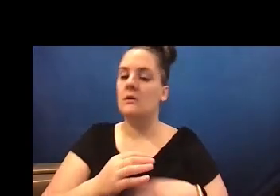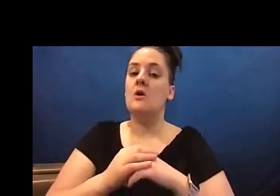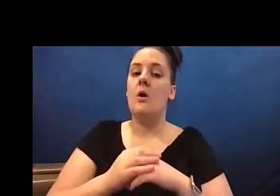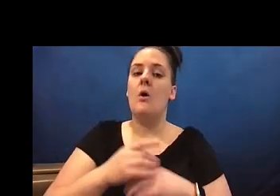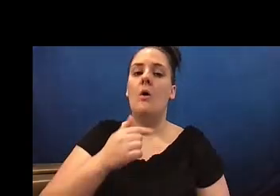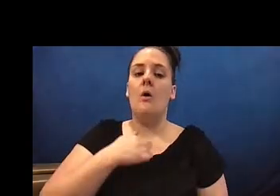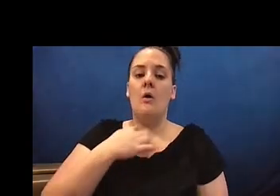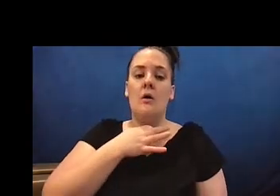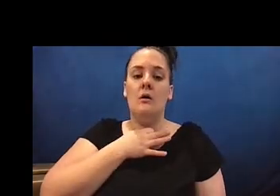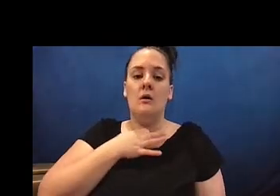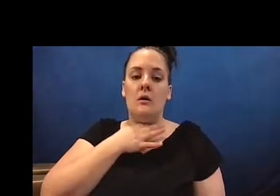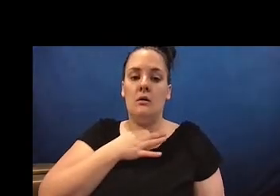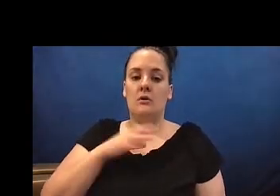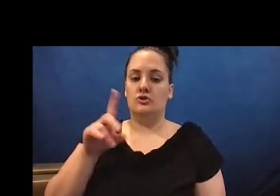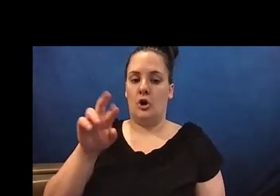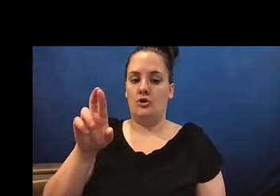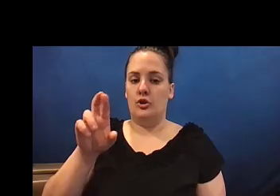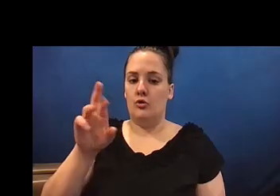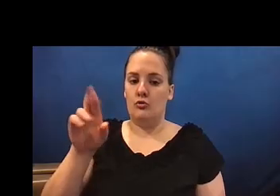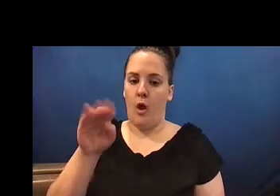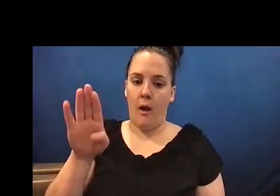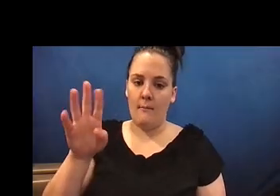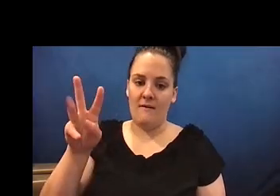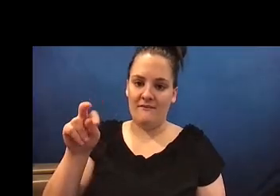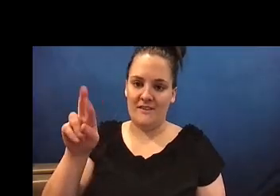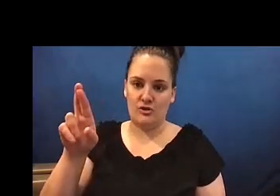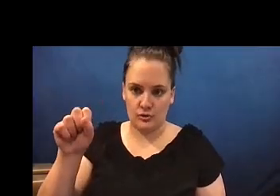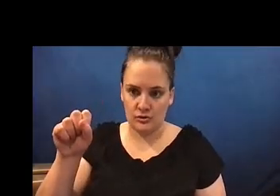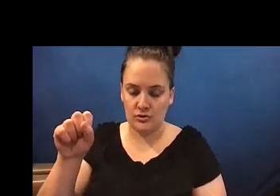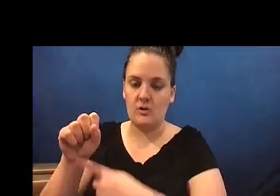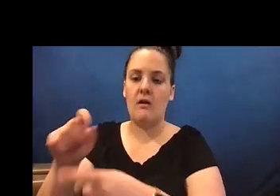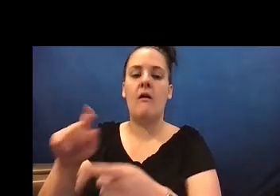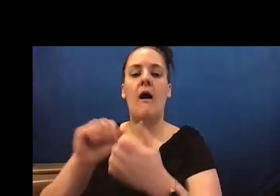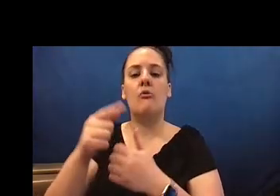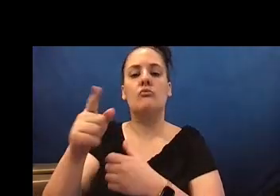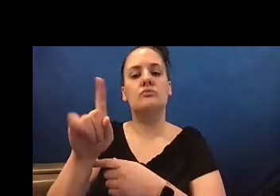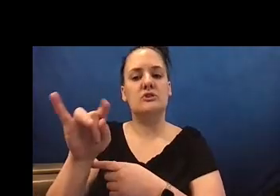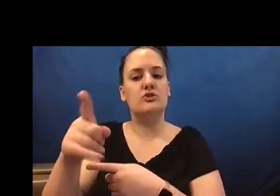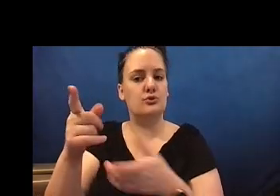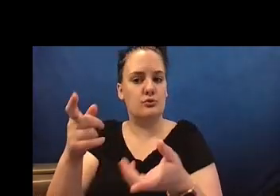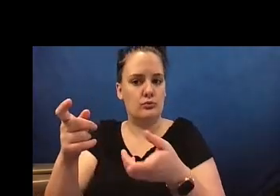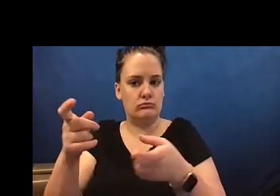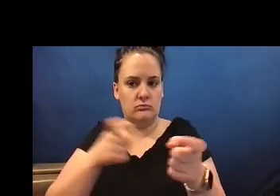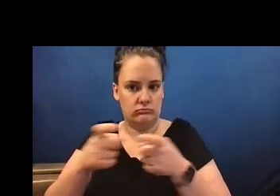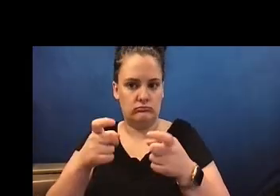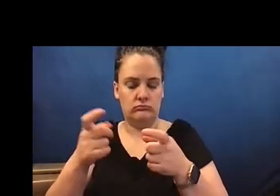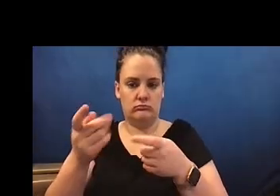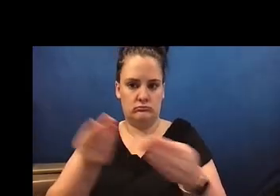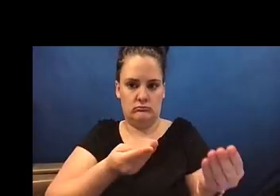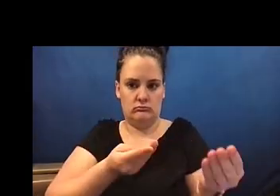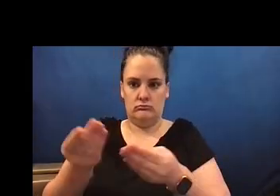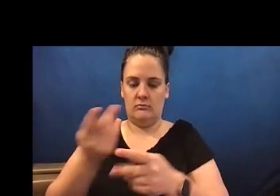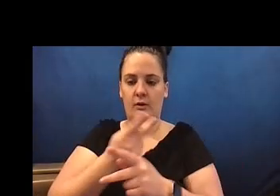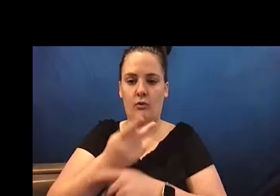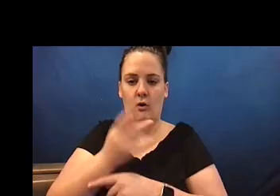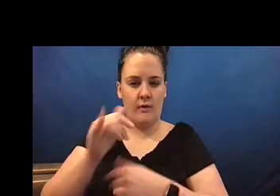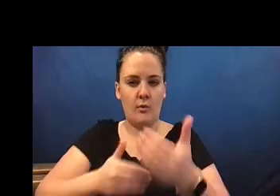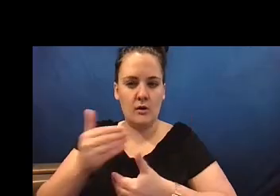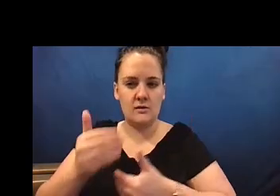have you navigated this workforce issue with such an increase in cost in the workforce, and where you are now as a baseline? Thank you for your